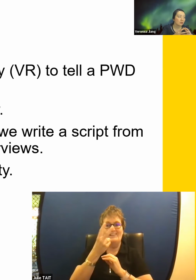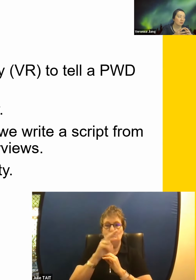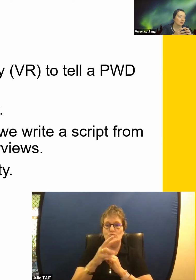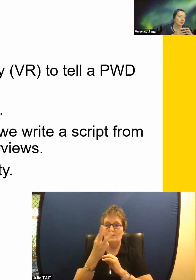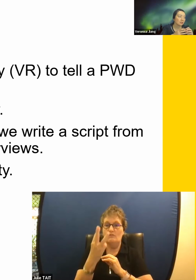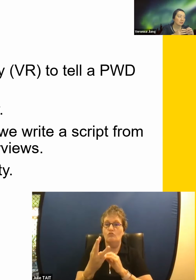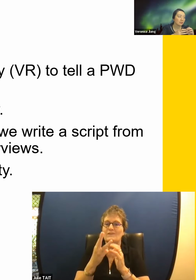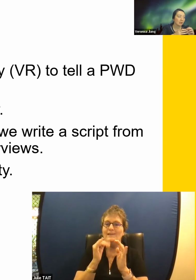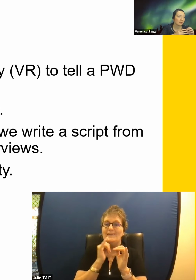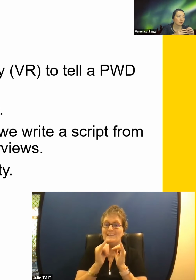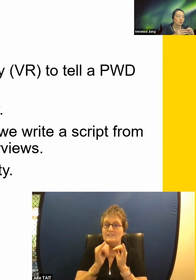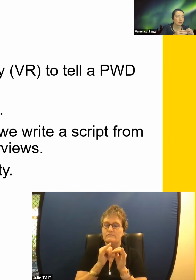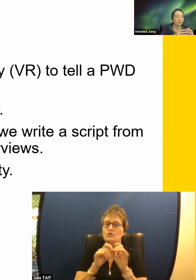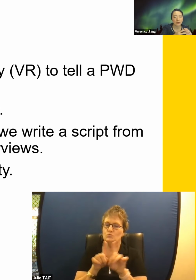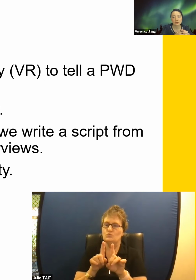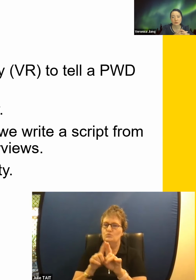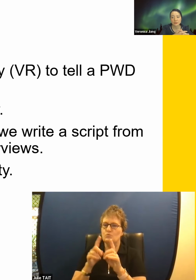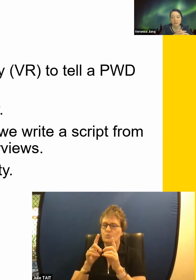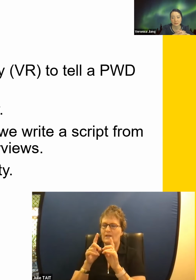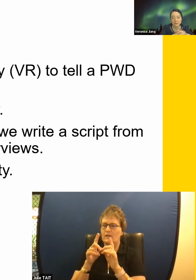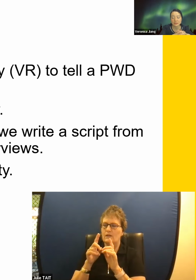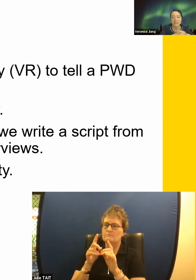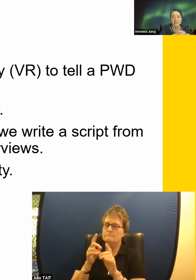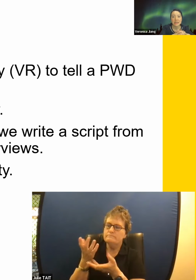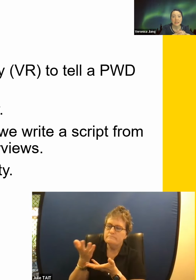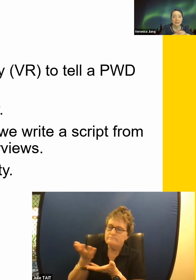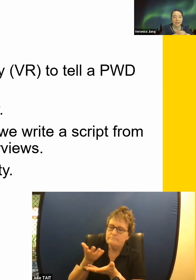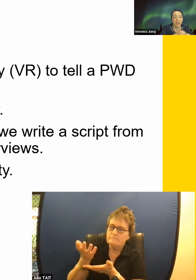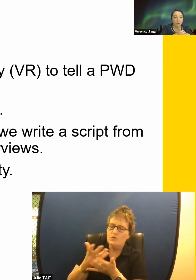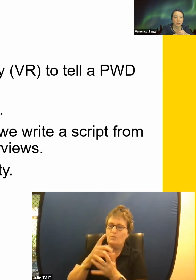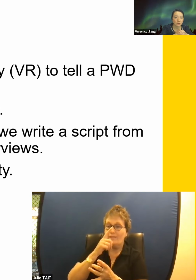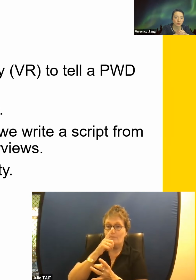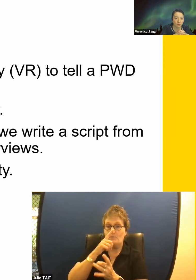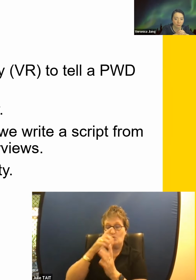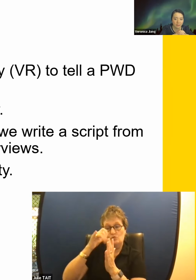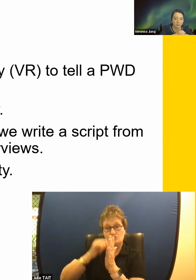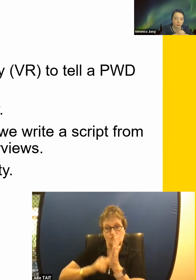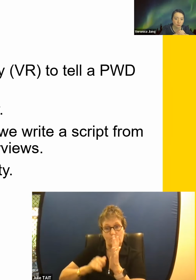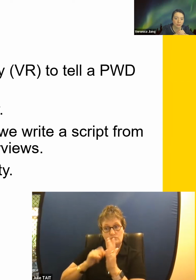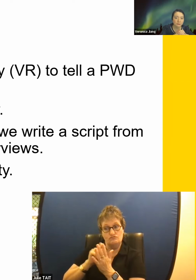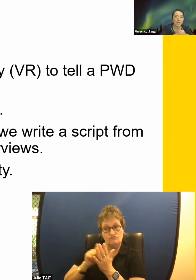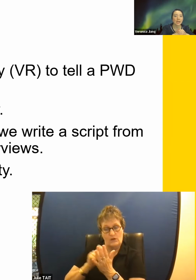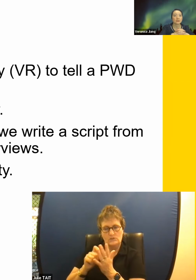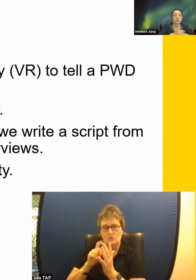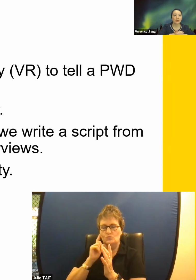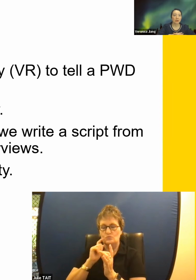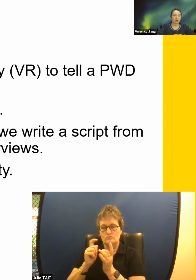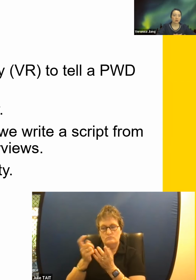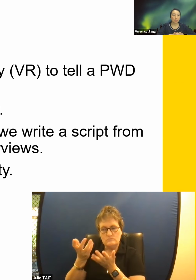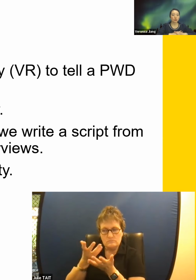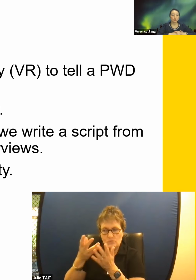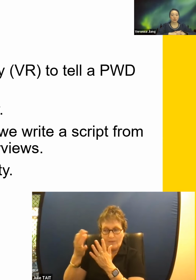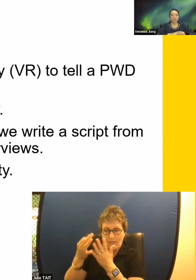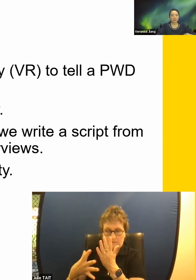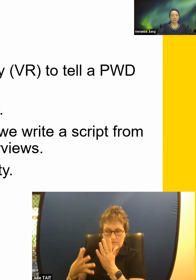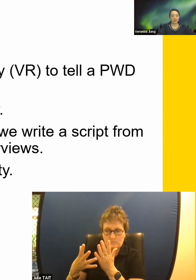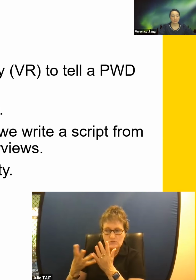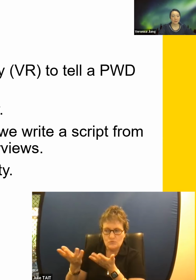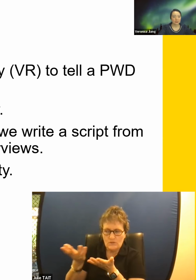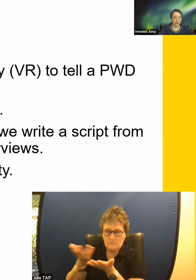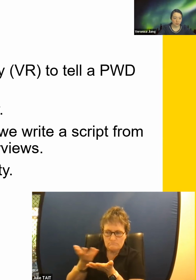also consulted script writers with disability. They help us rewrite our script and make our